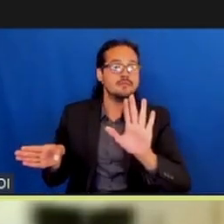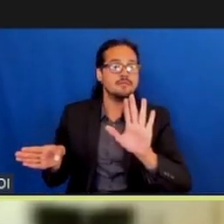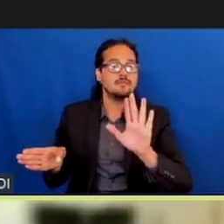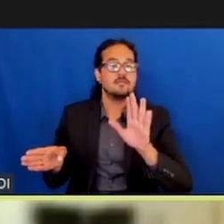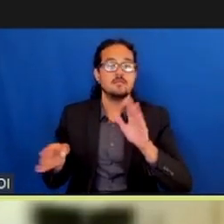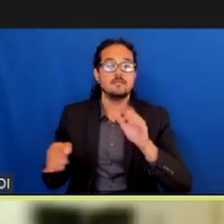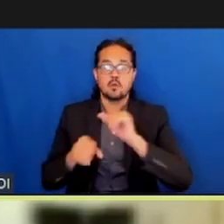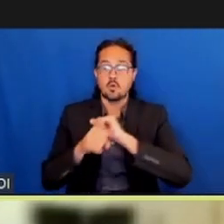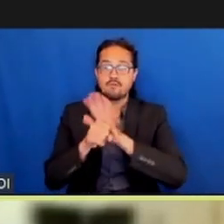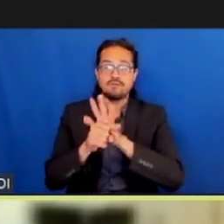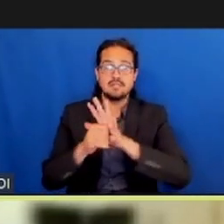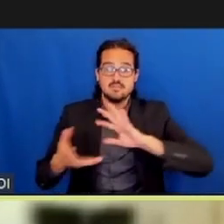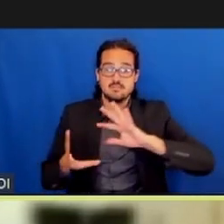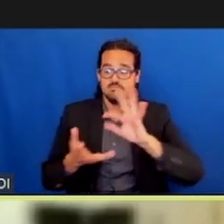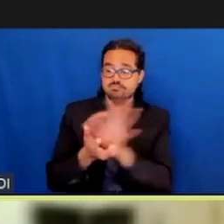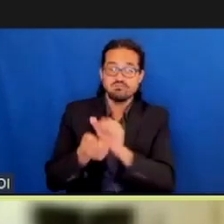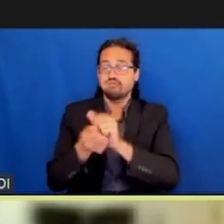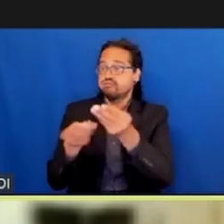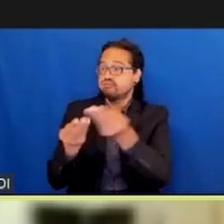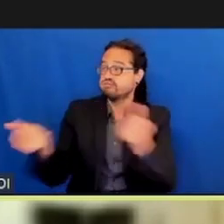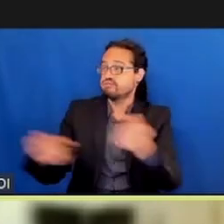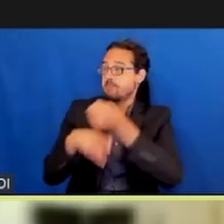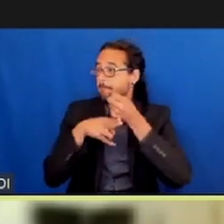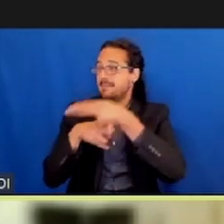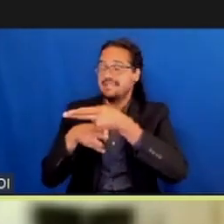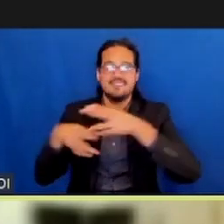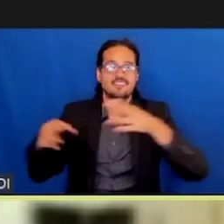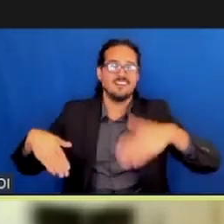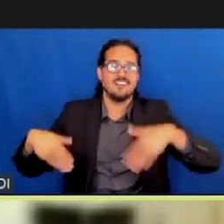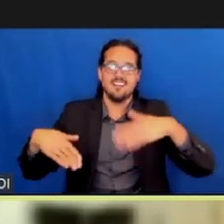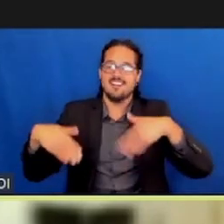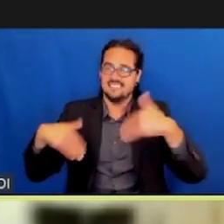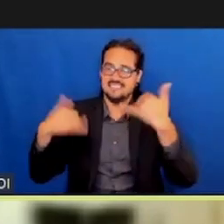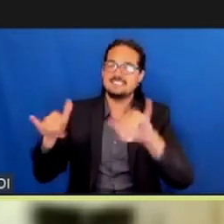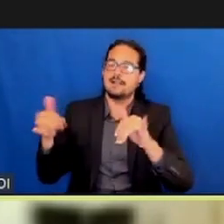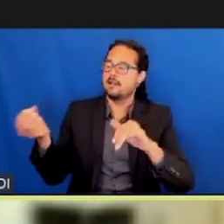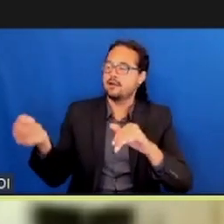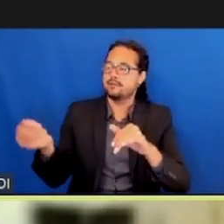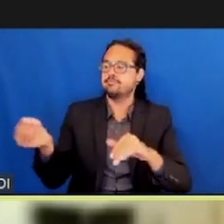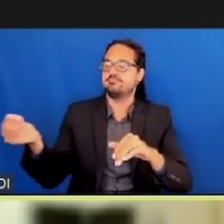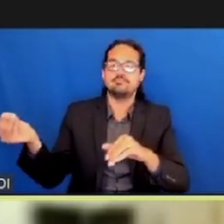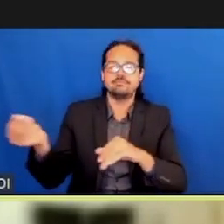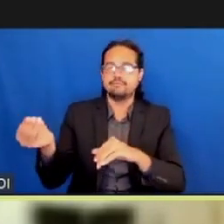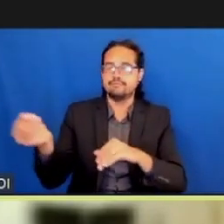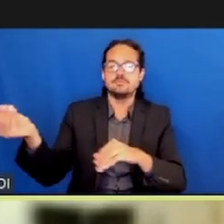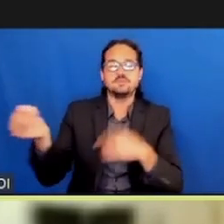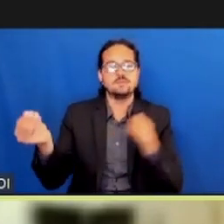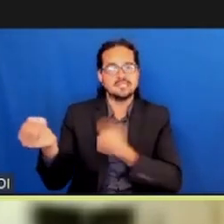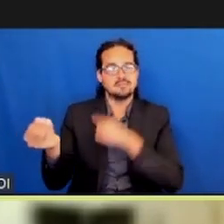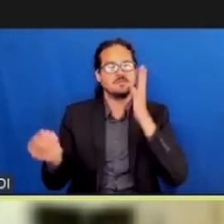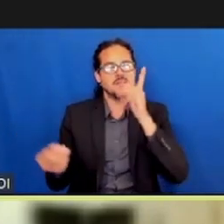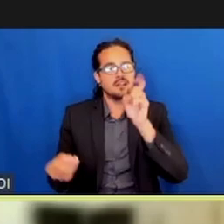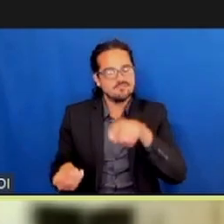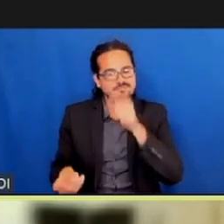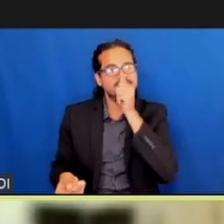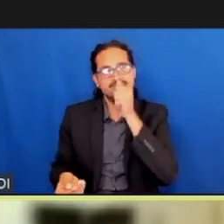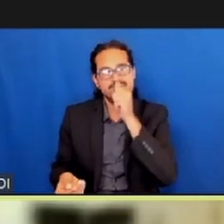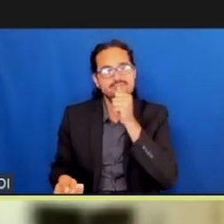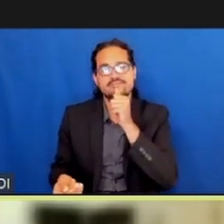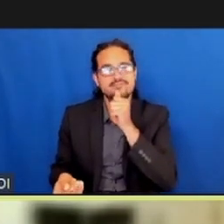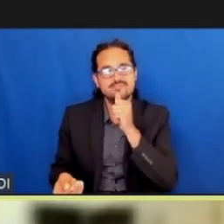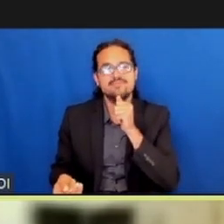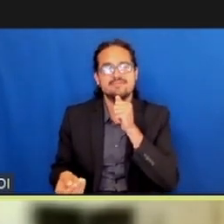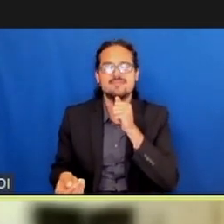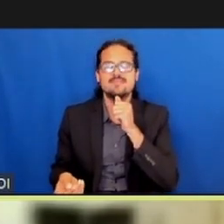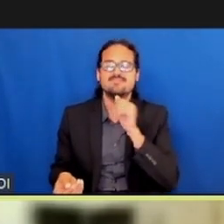time. And the disappointing idea, as we're starting to celebrate into the summer, is that we may see a spike in cases in the fall. And in